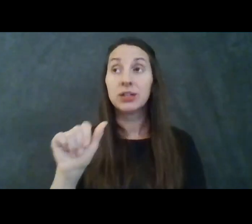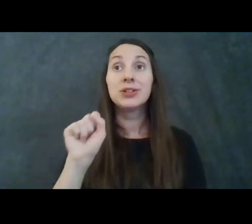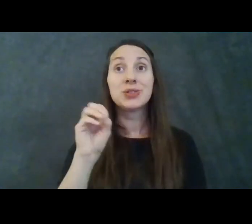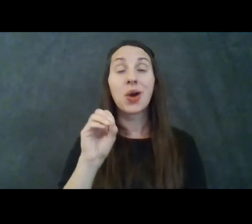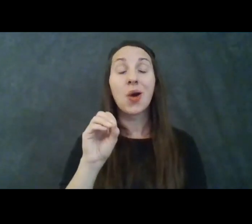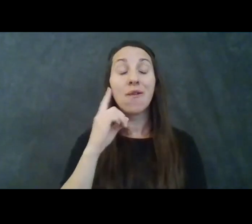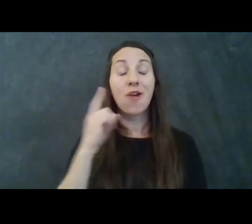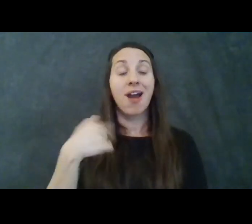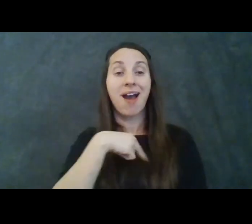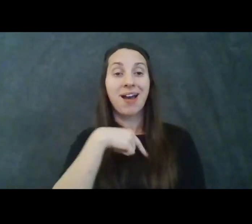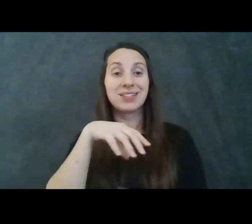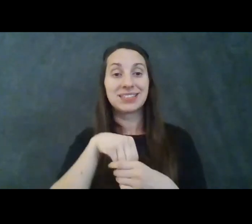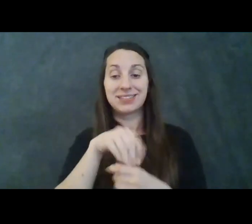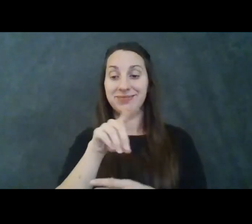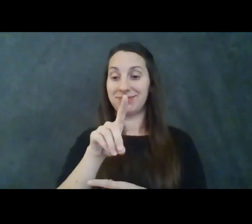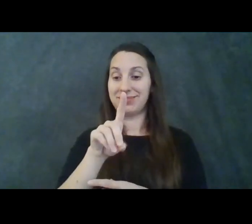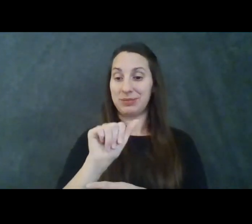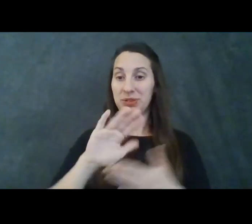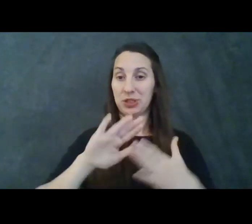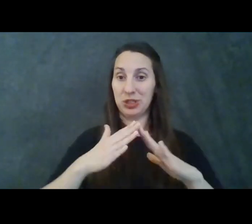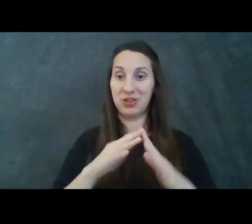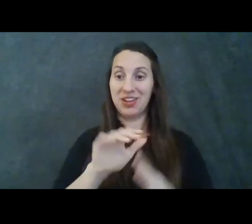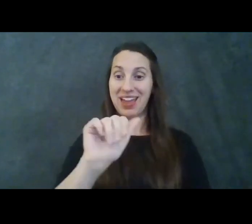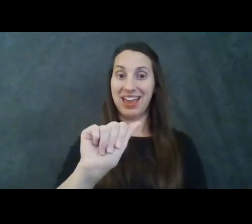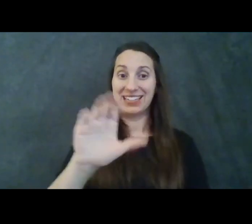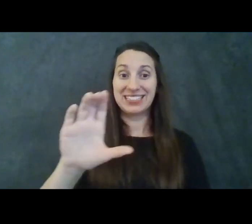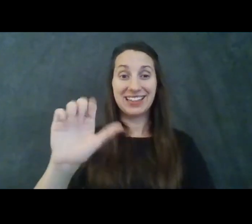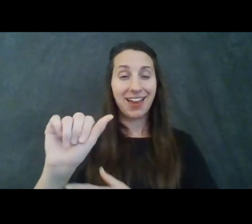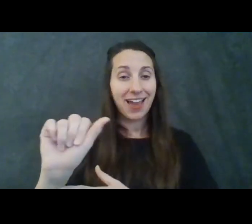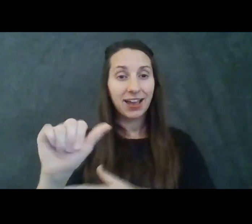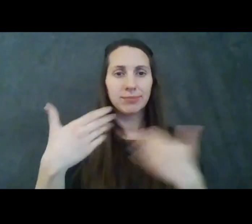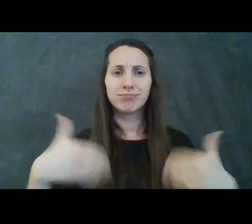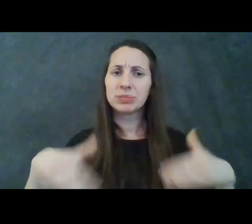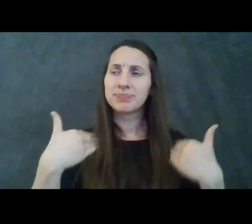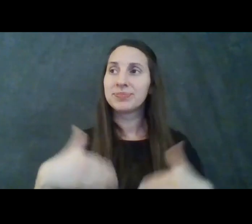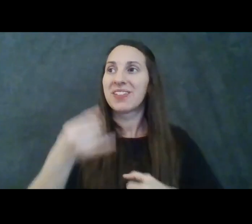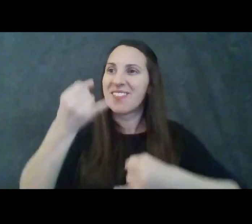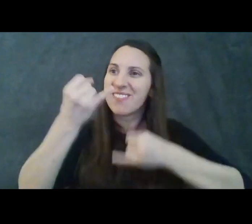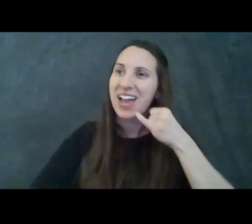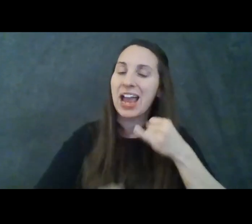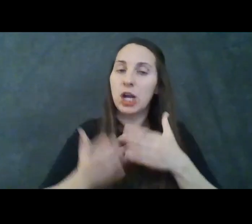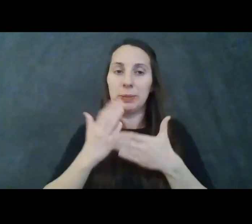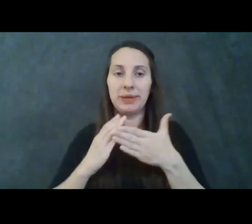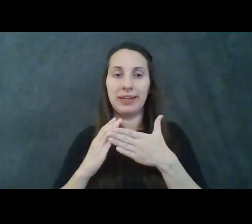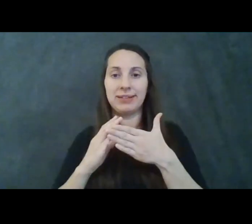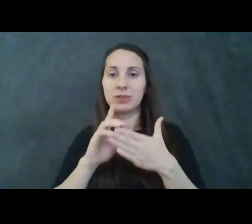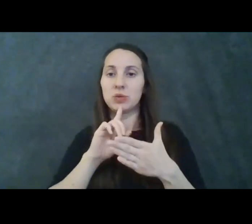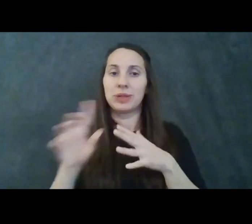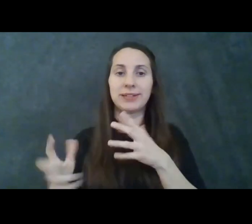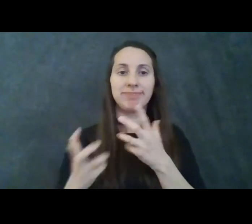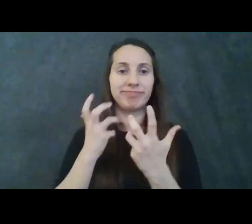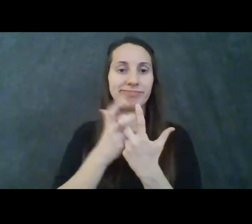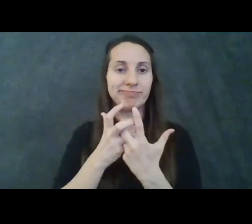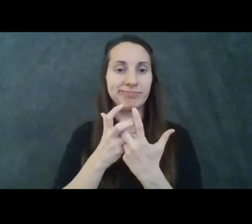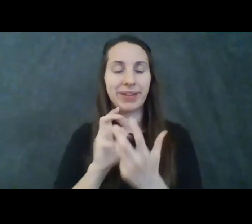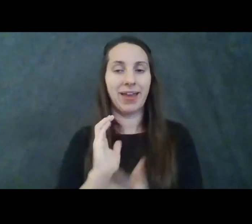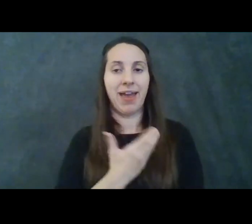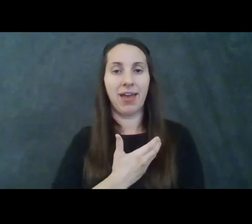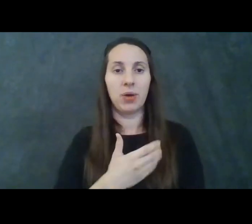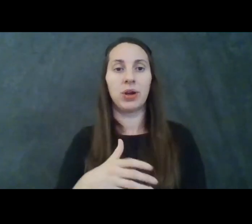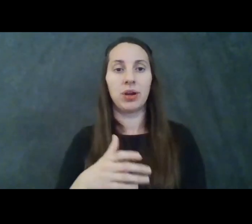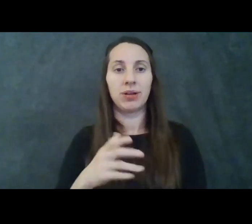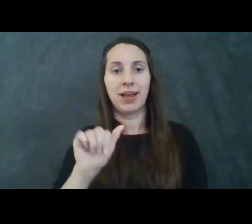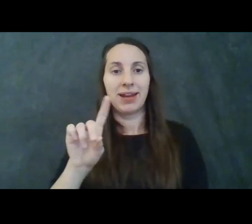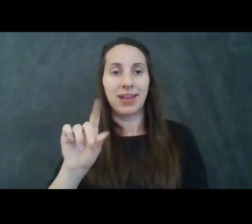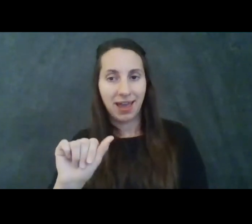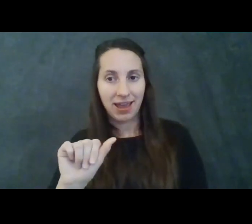just about providing healthcare, it was the final piece of the Americans with Disabilities Act to make it completely comprehensive, affecting all walks of